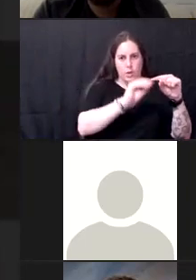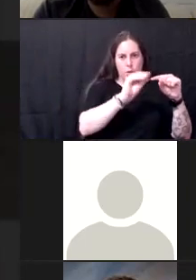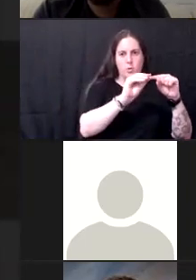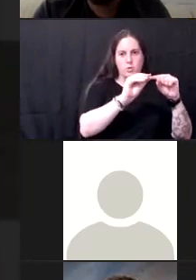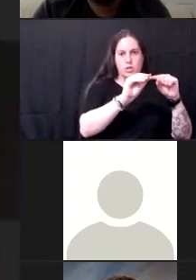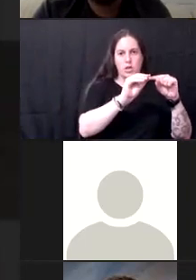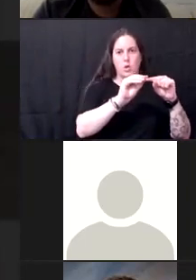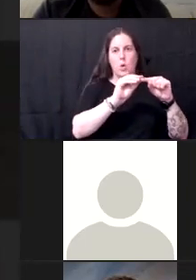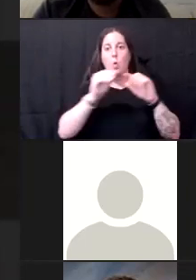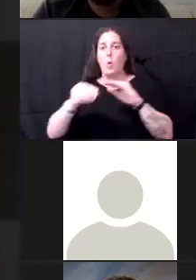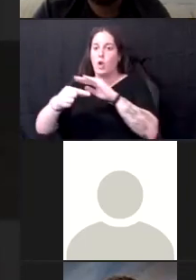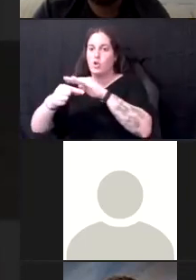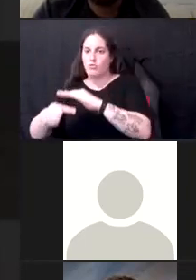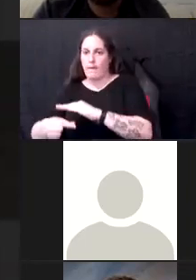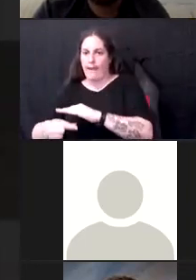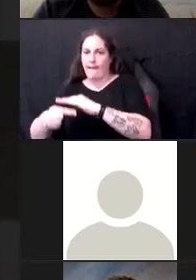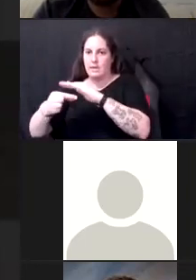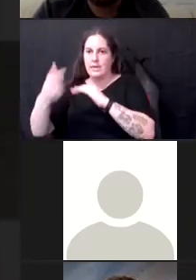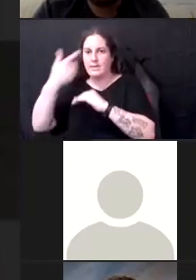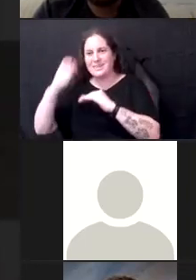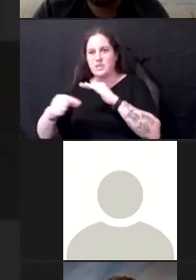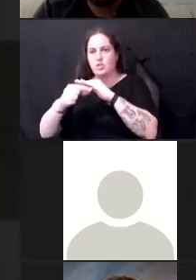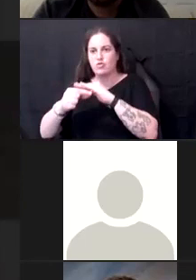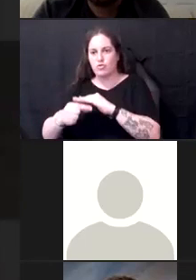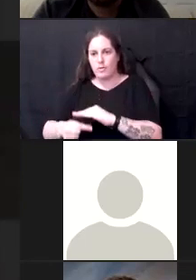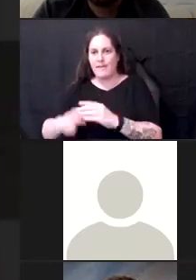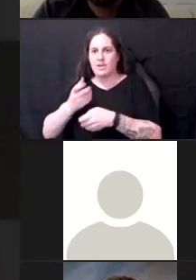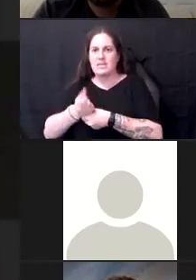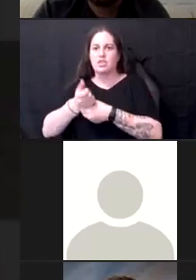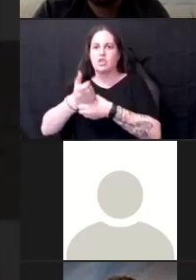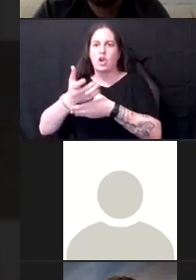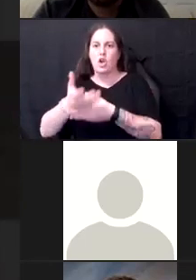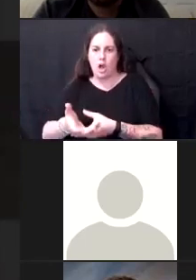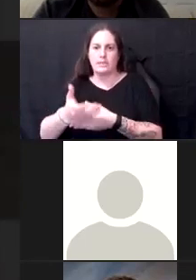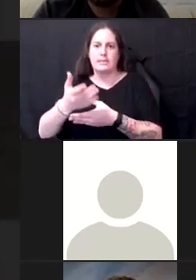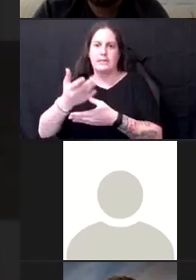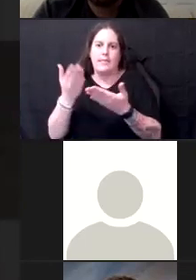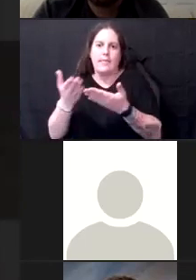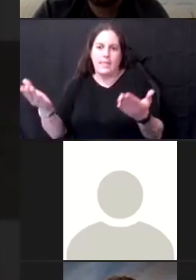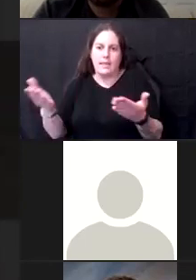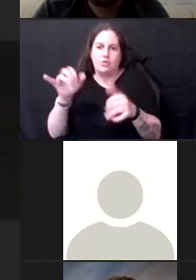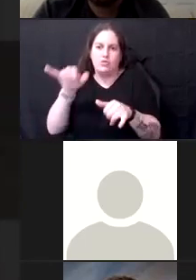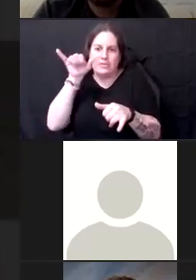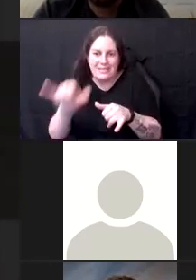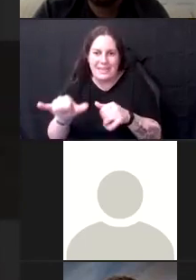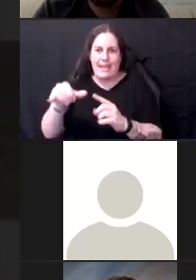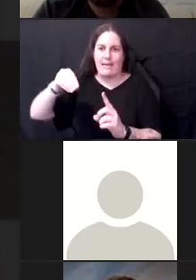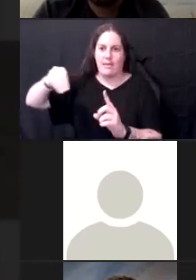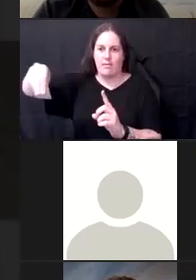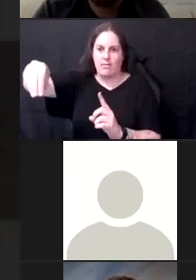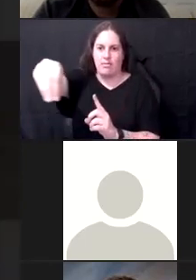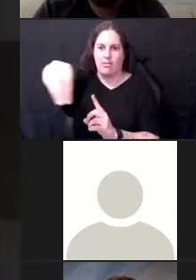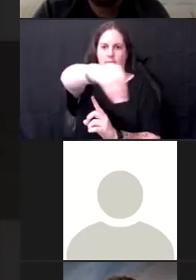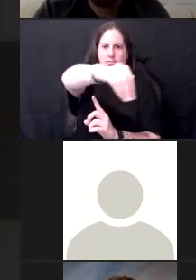is making it stay in this circular orbit. All right. Now we can